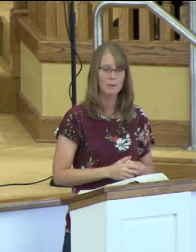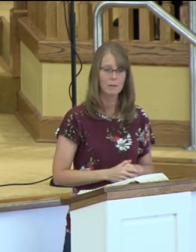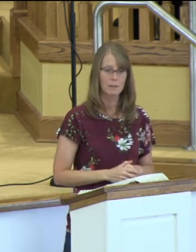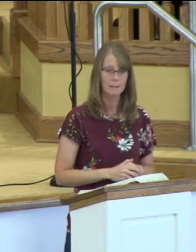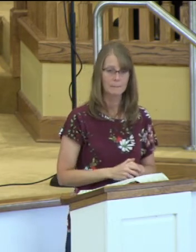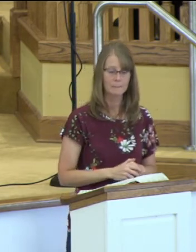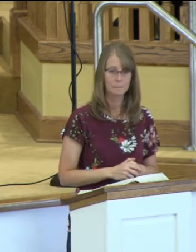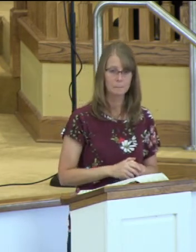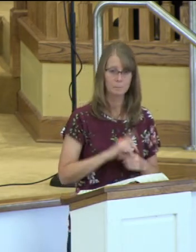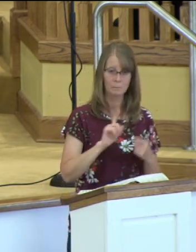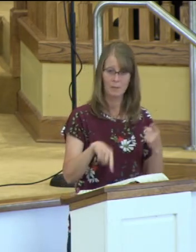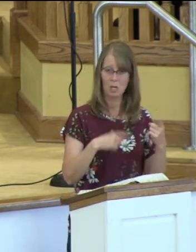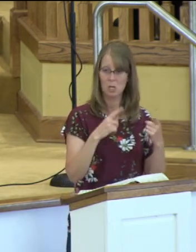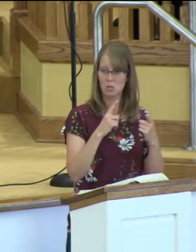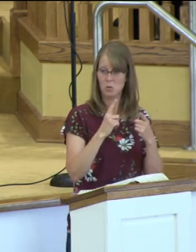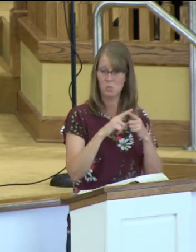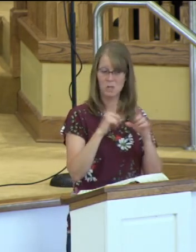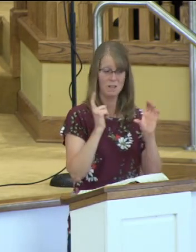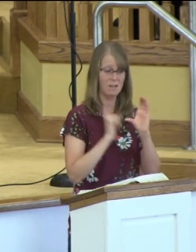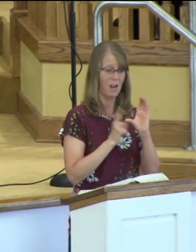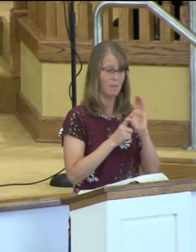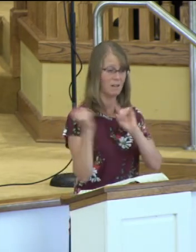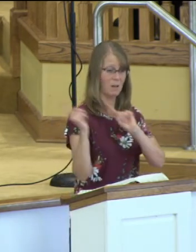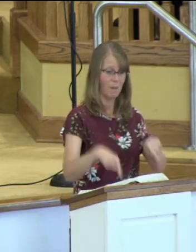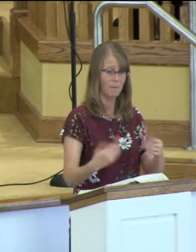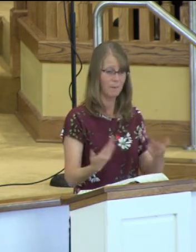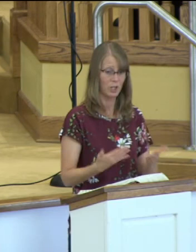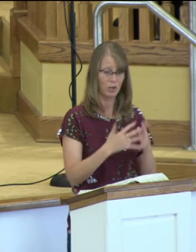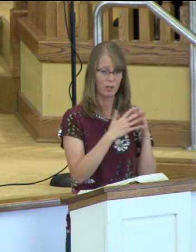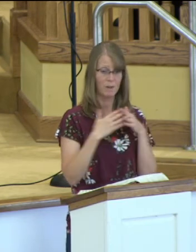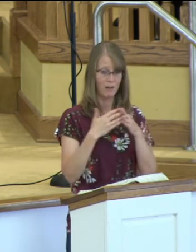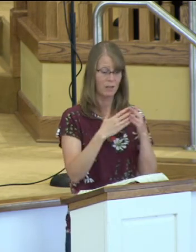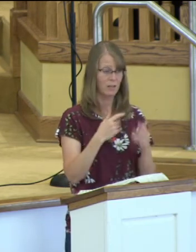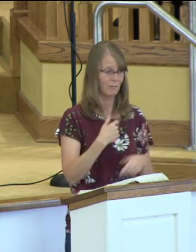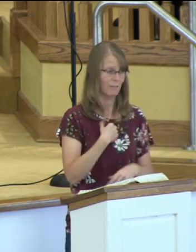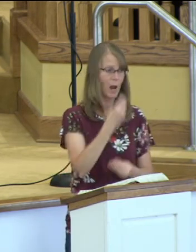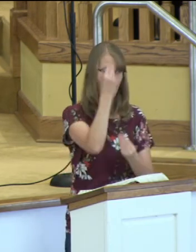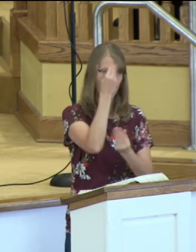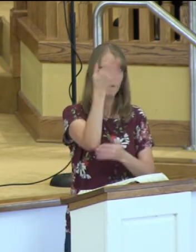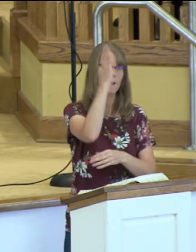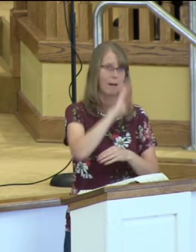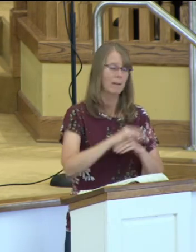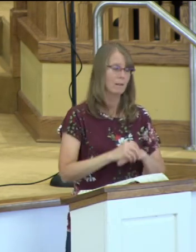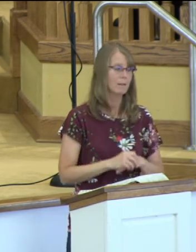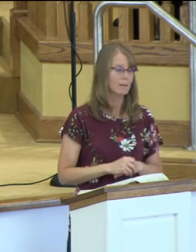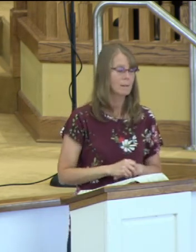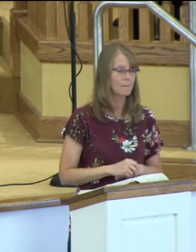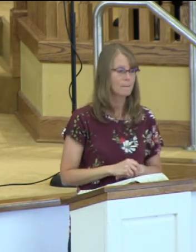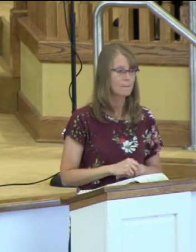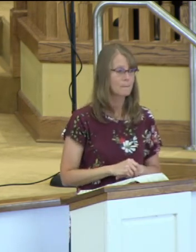So if communism comes to our land, I'll obey God. I'll obey God rather than man.